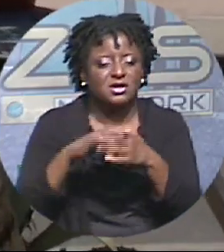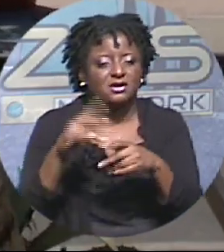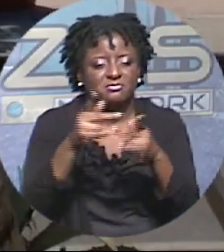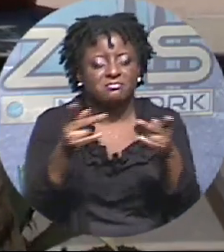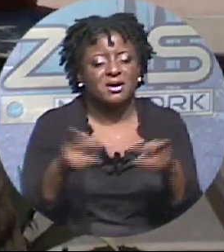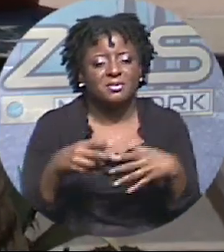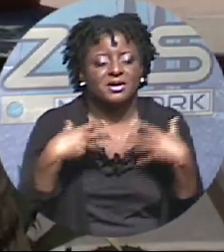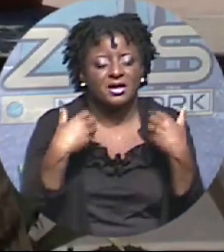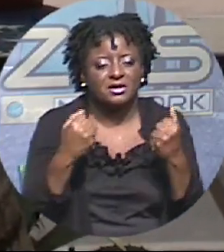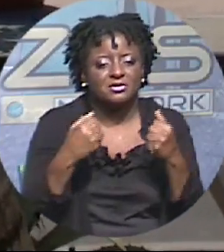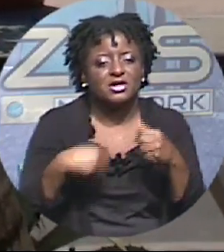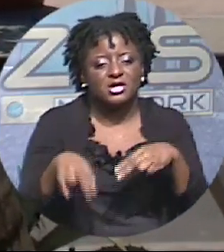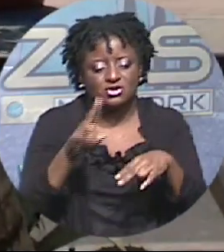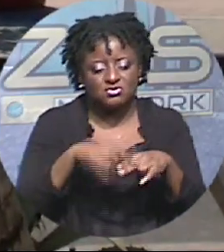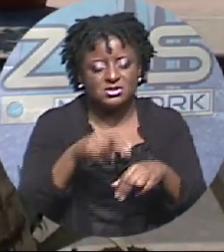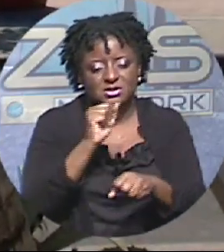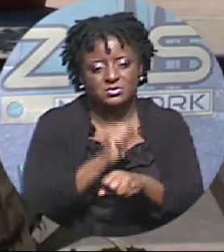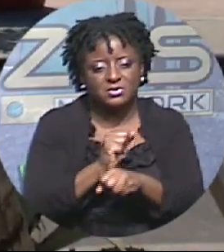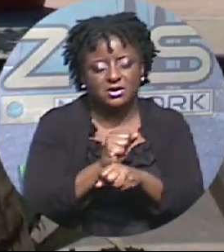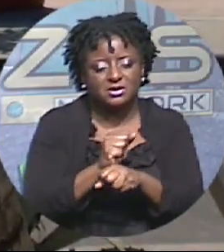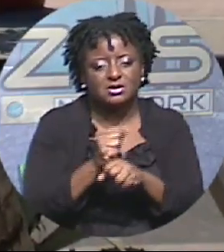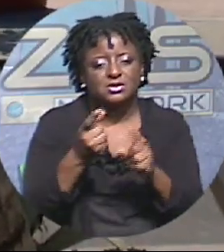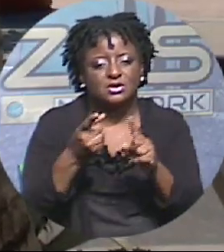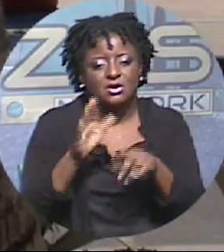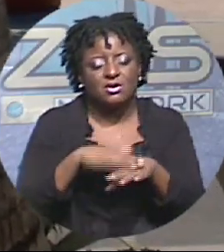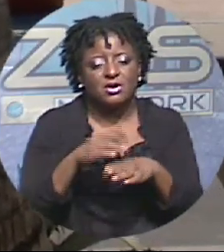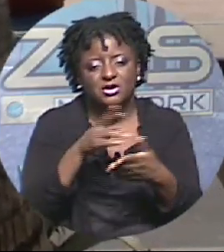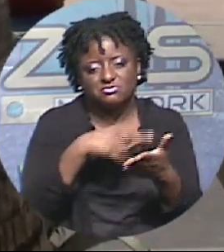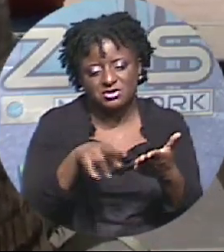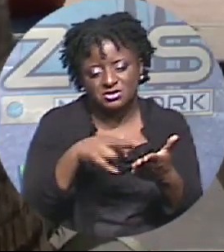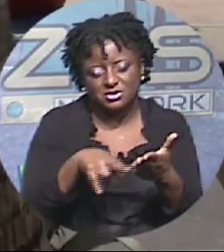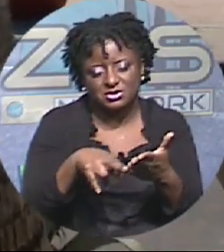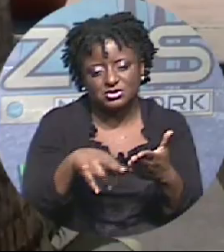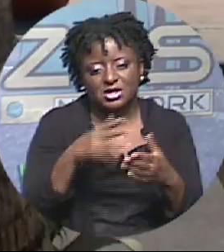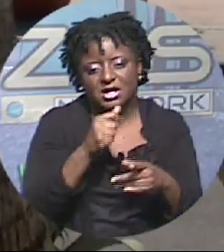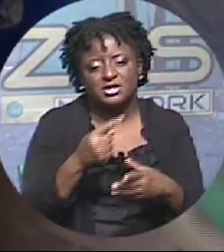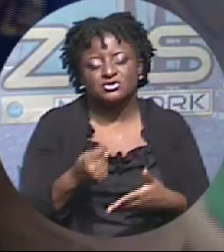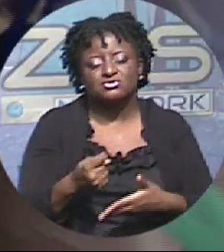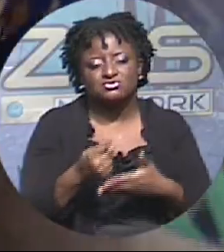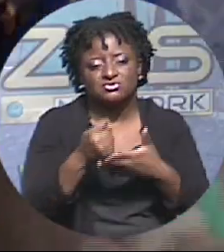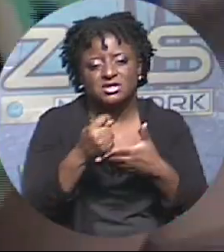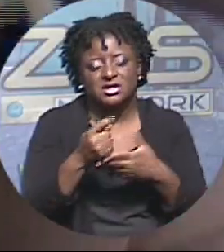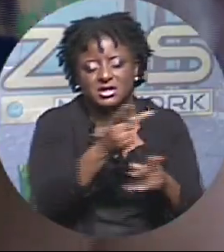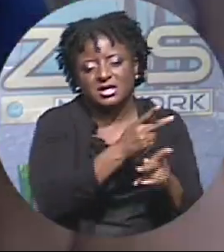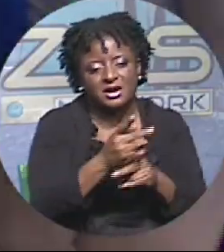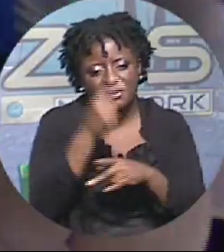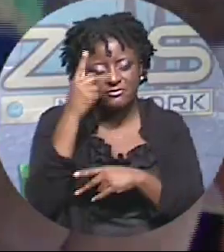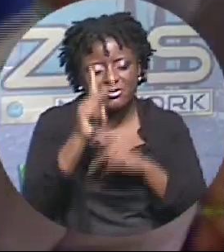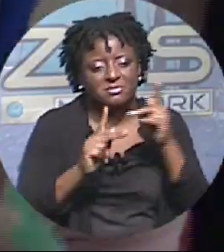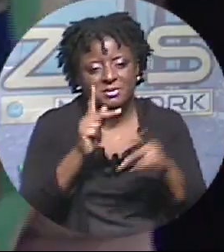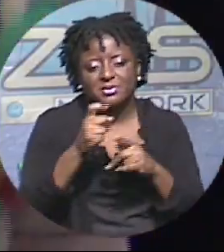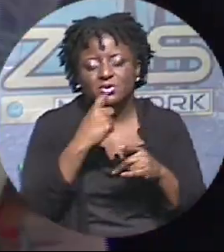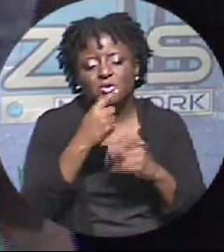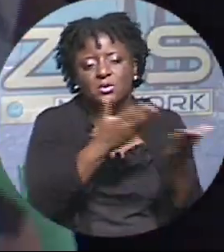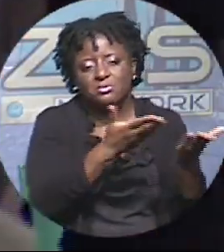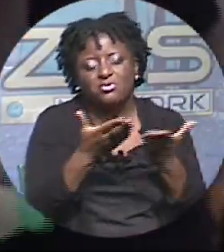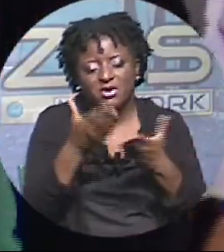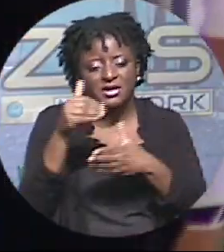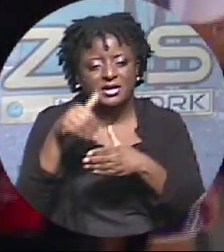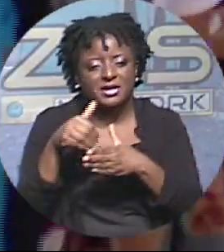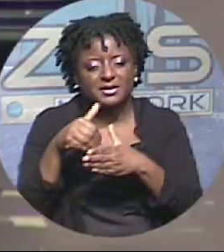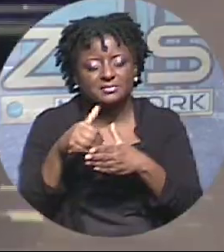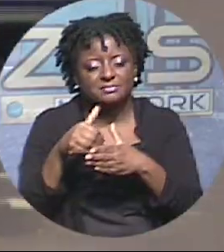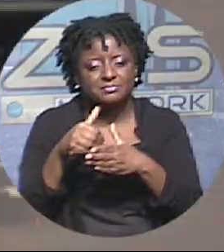to conduct the necessary research to treat patients who are brought in, he says his team has mapped out ways to inform visitors that